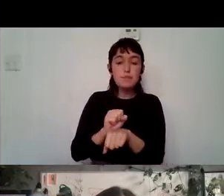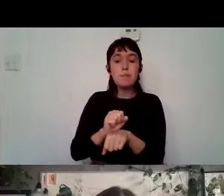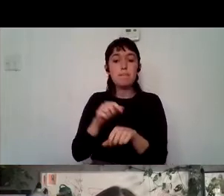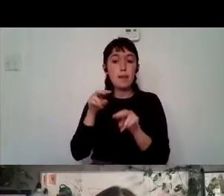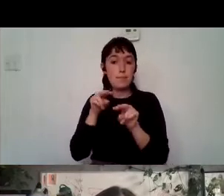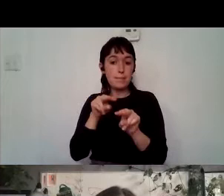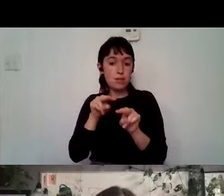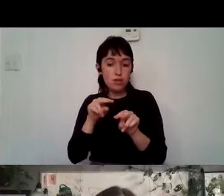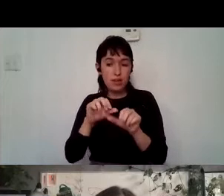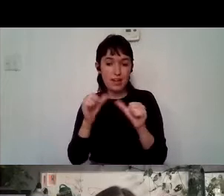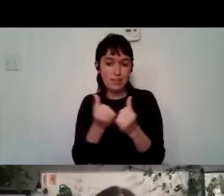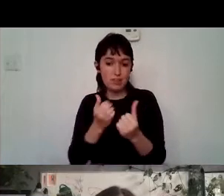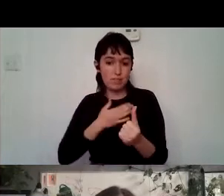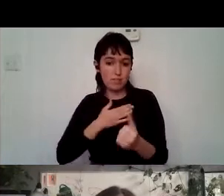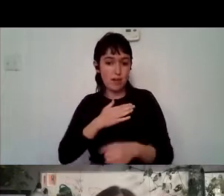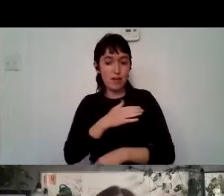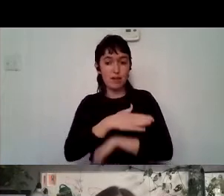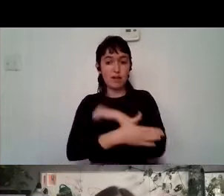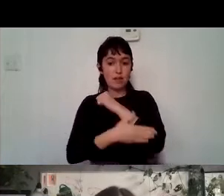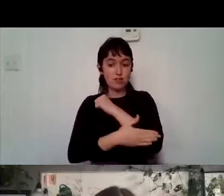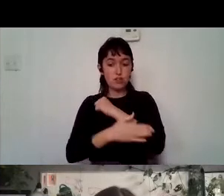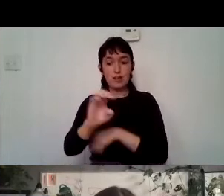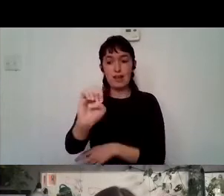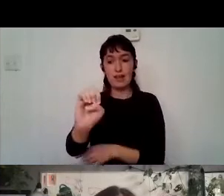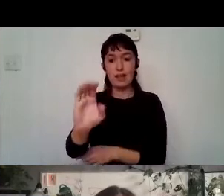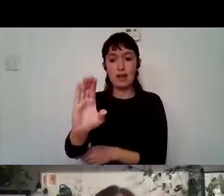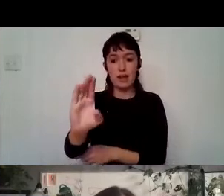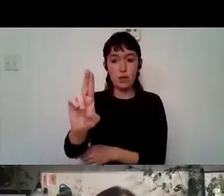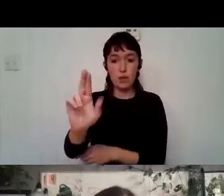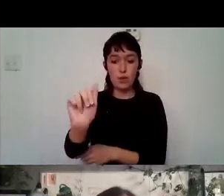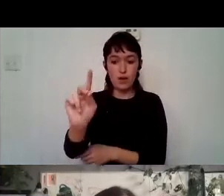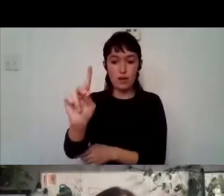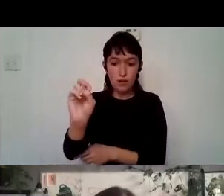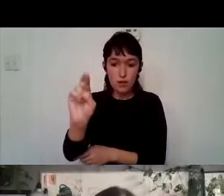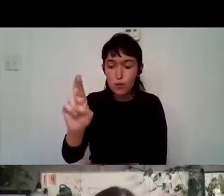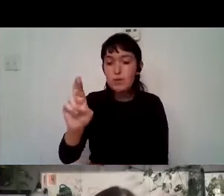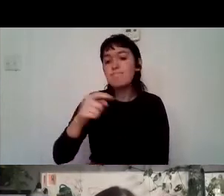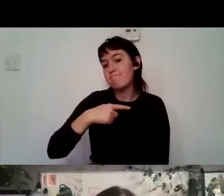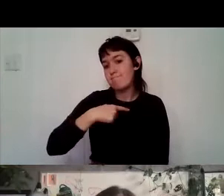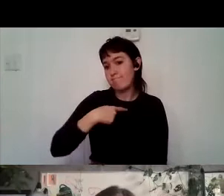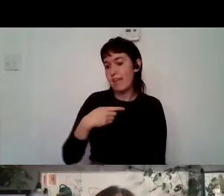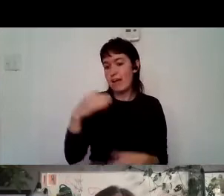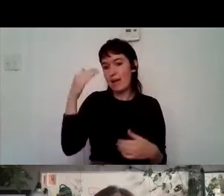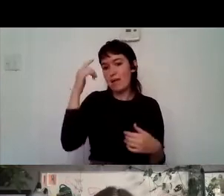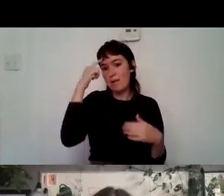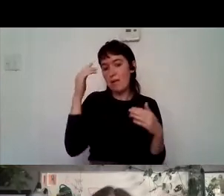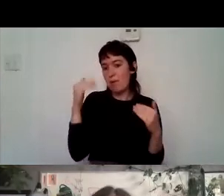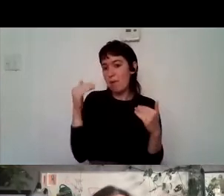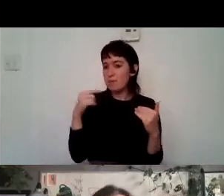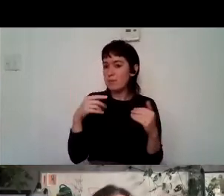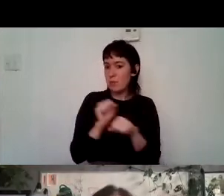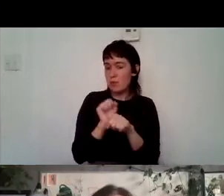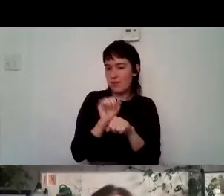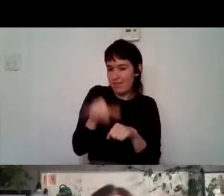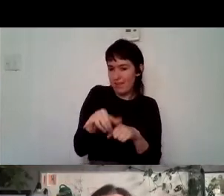Ecuador. And yeah, I hope to continue doing that in the future. So I will take any questions now. Awesome.